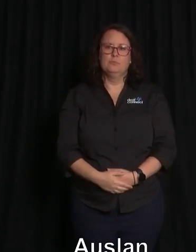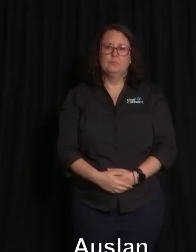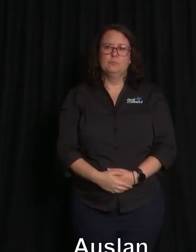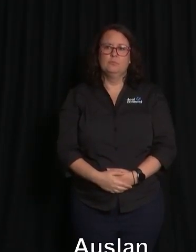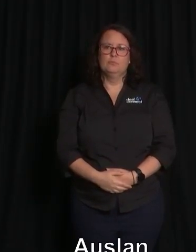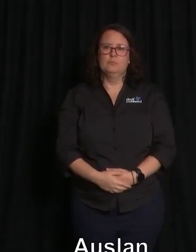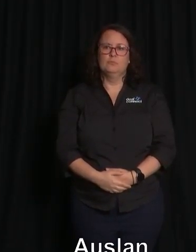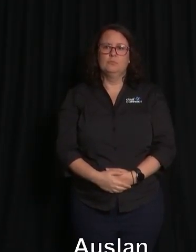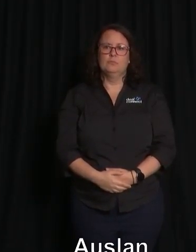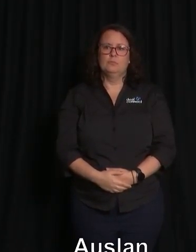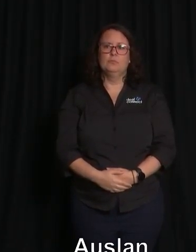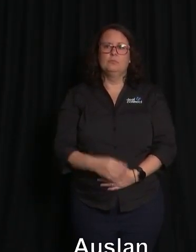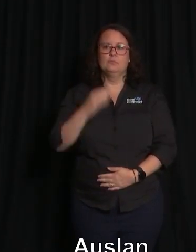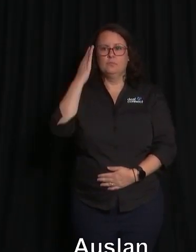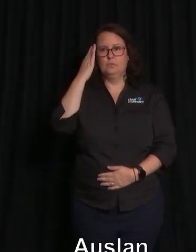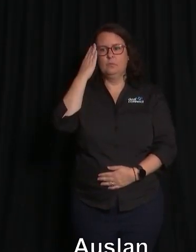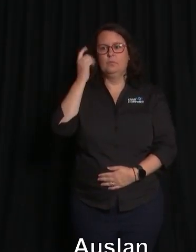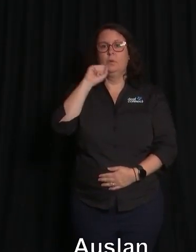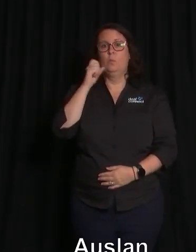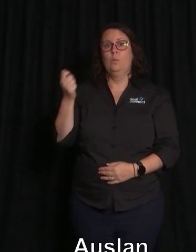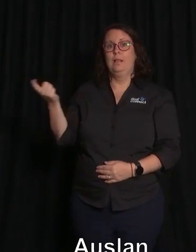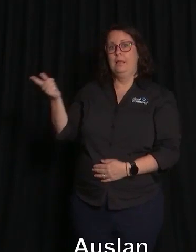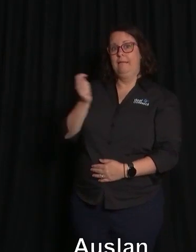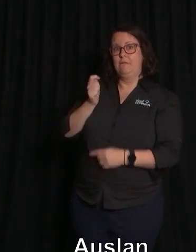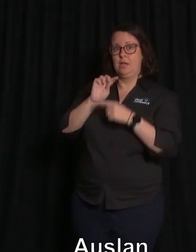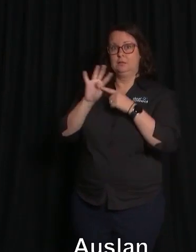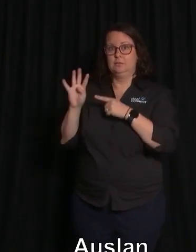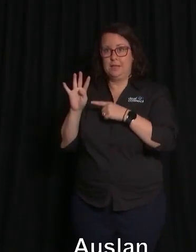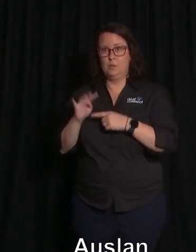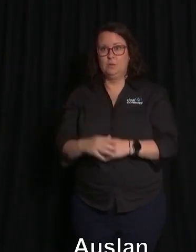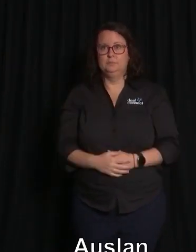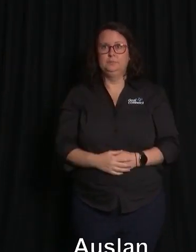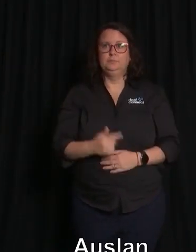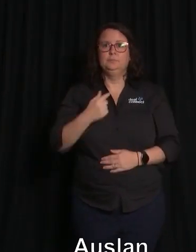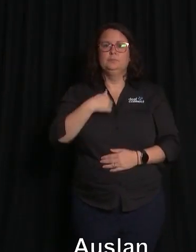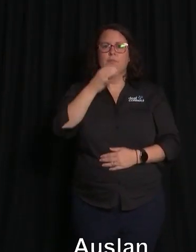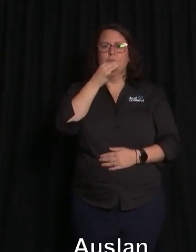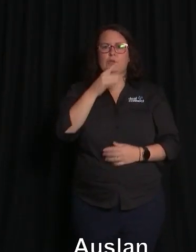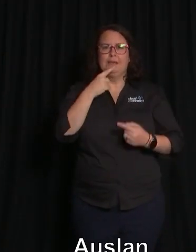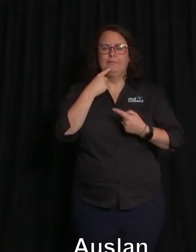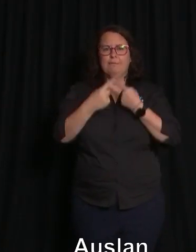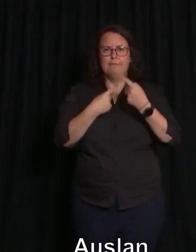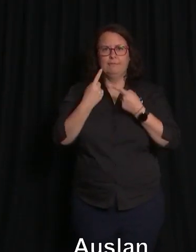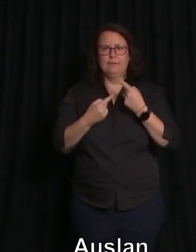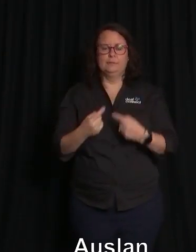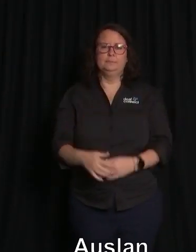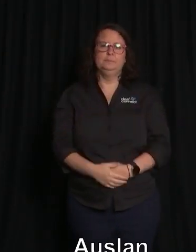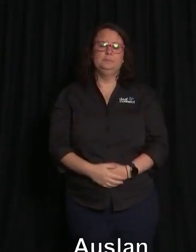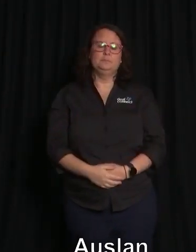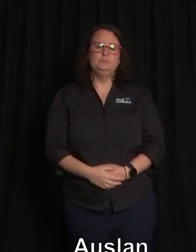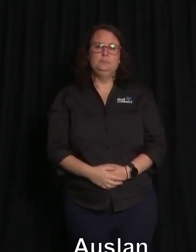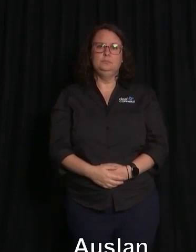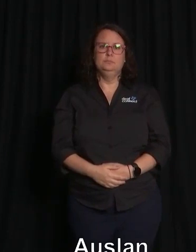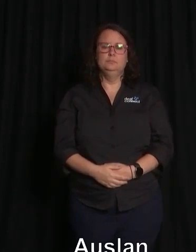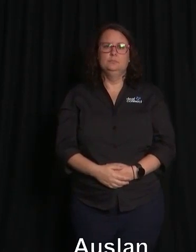As our panel begins to walk onto the stage, I just wanted to give a brief introduction to this topic, which is